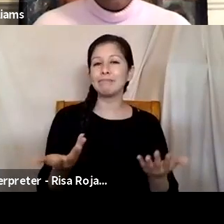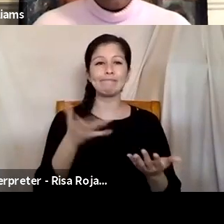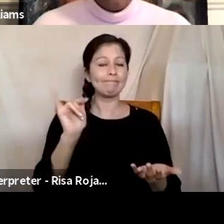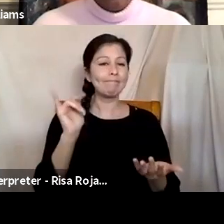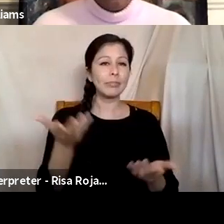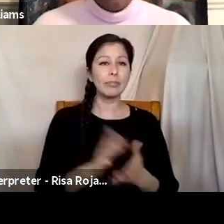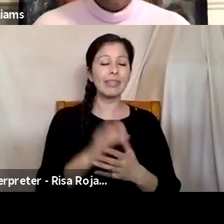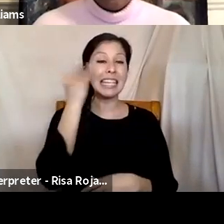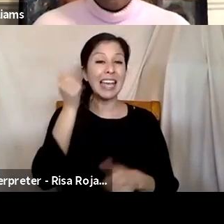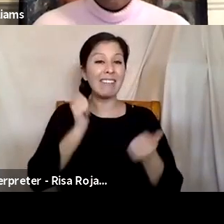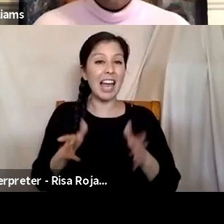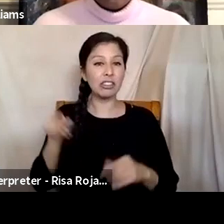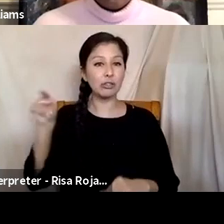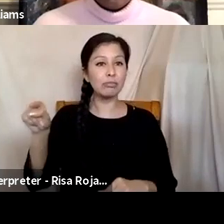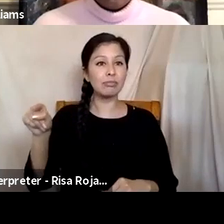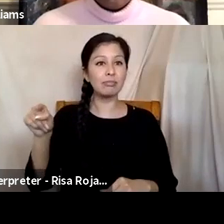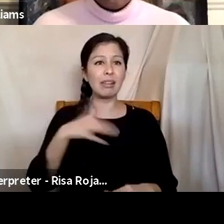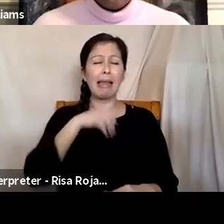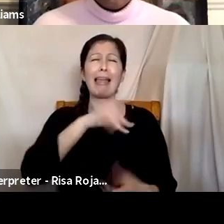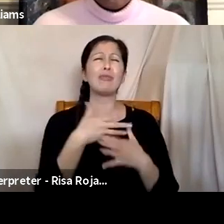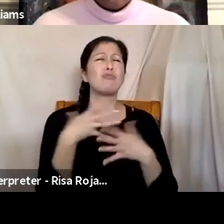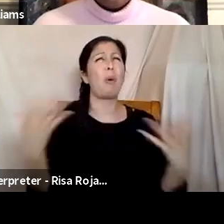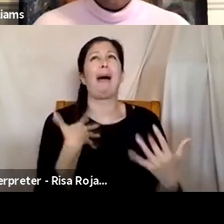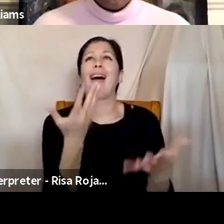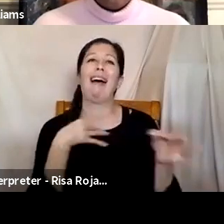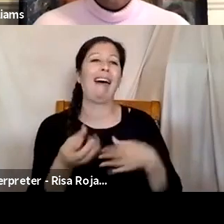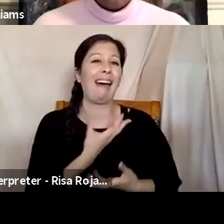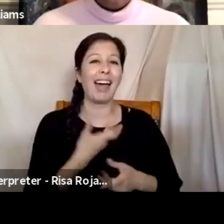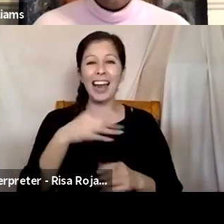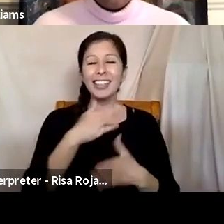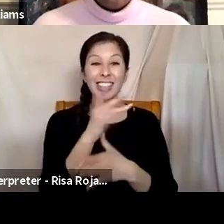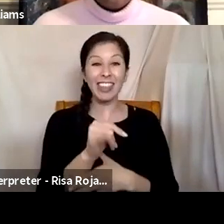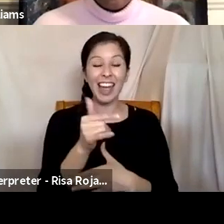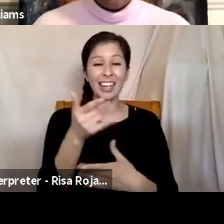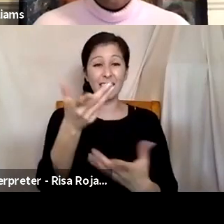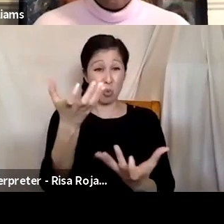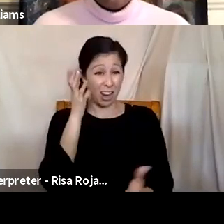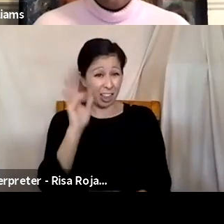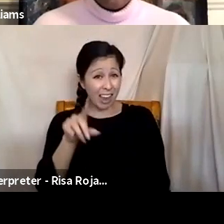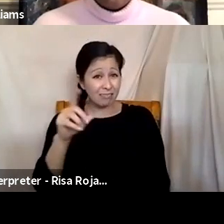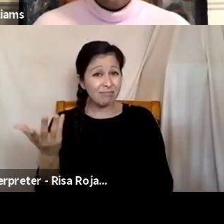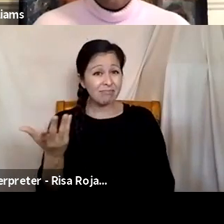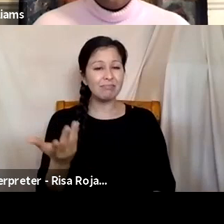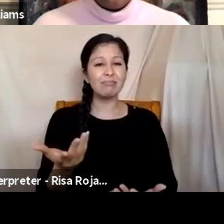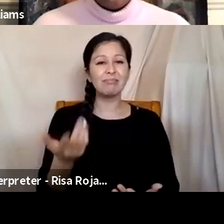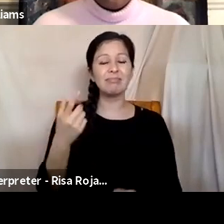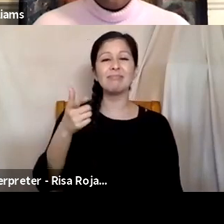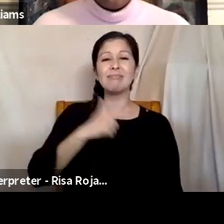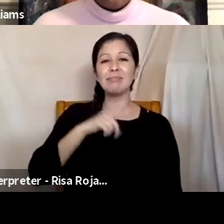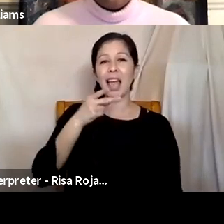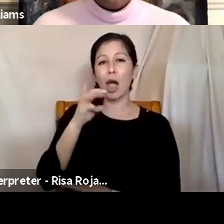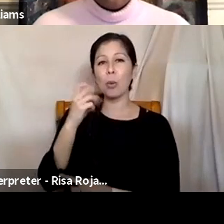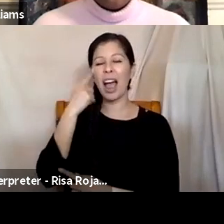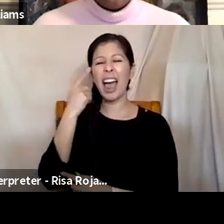If the actor just loves this role so much and just needs to share that with you. I think there are subtle ways